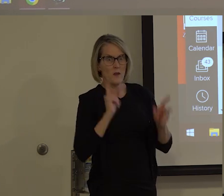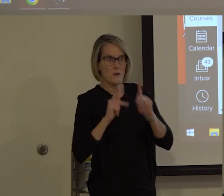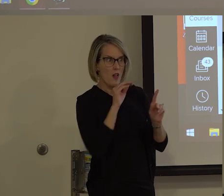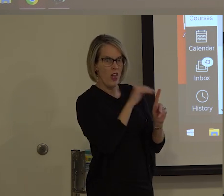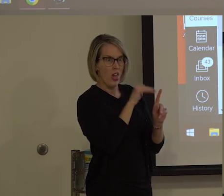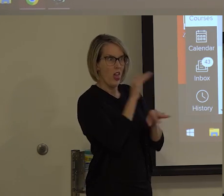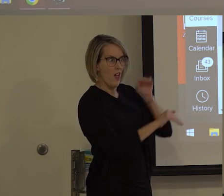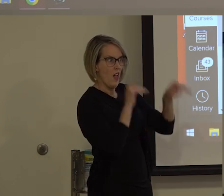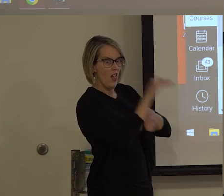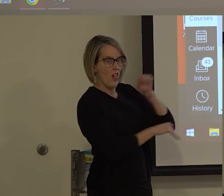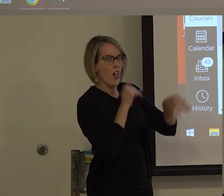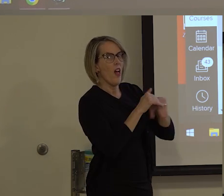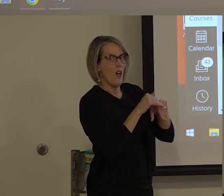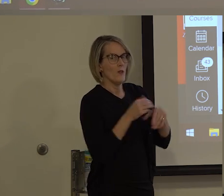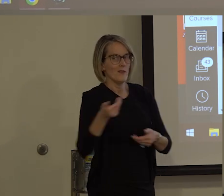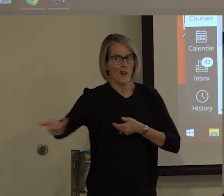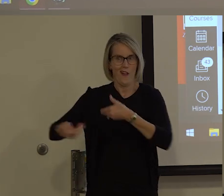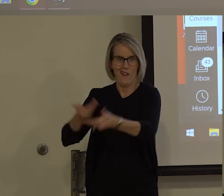support all of you. So,